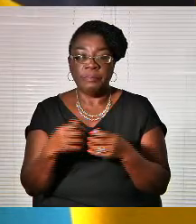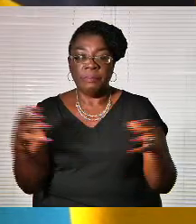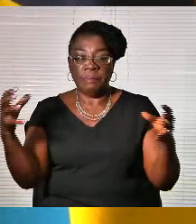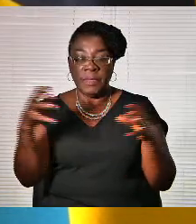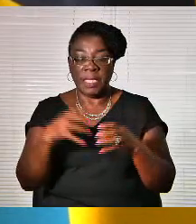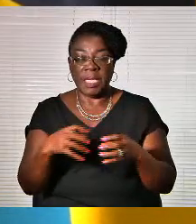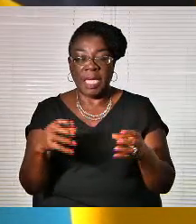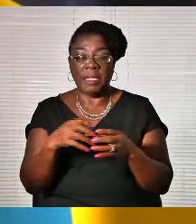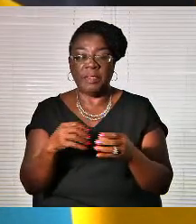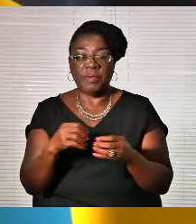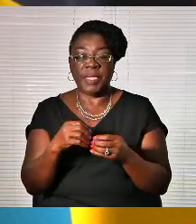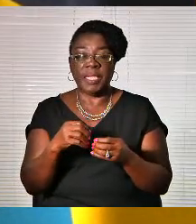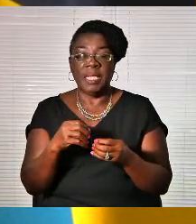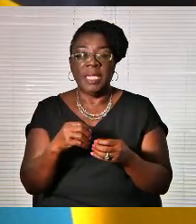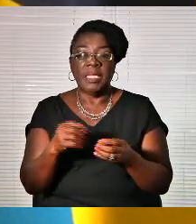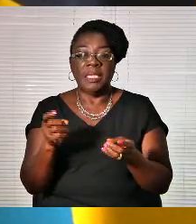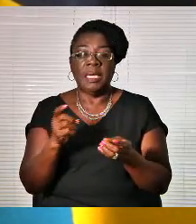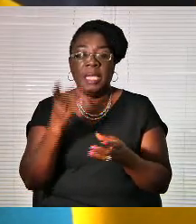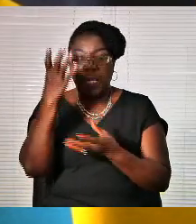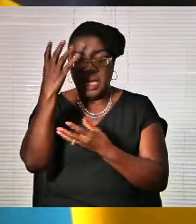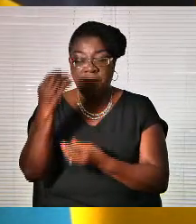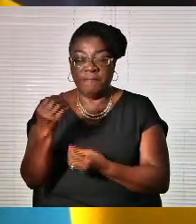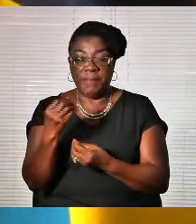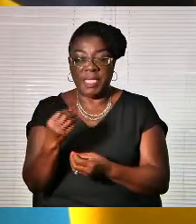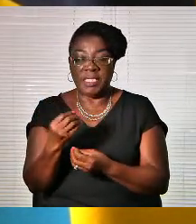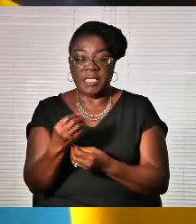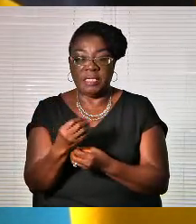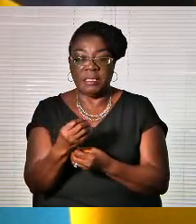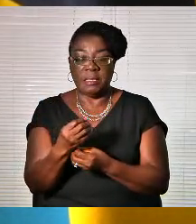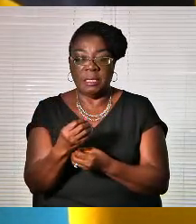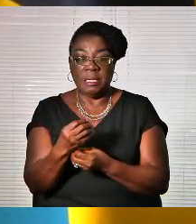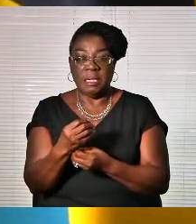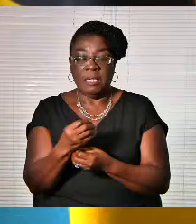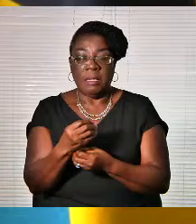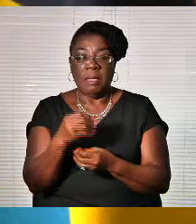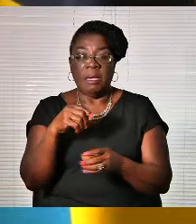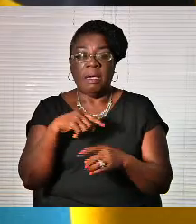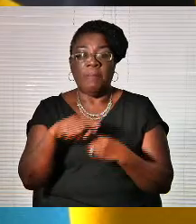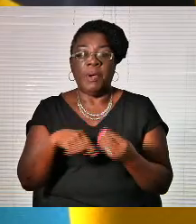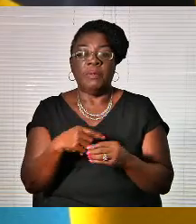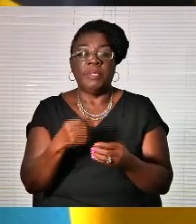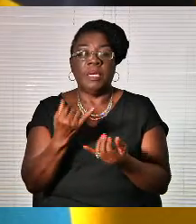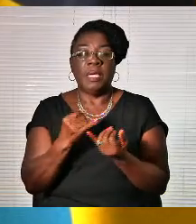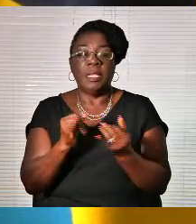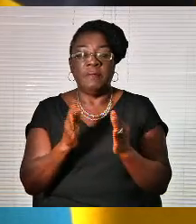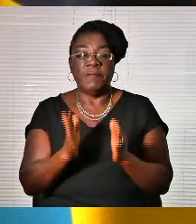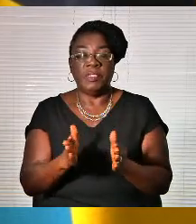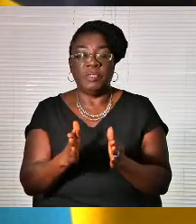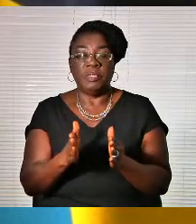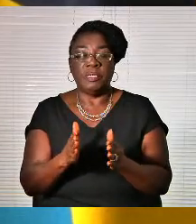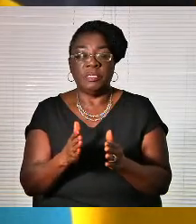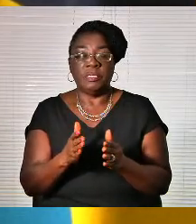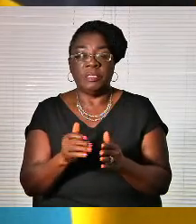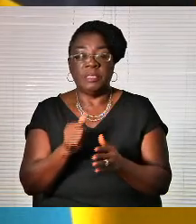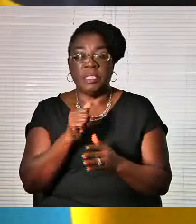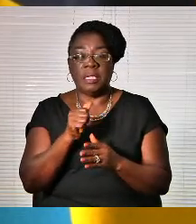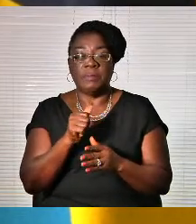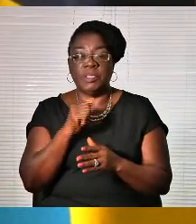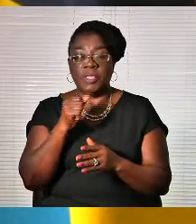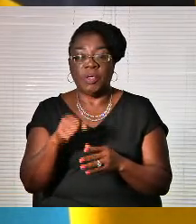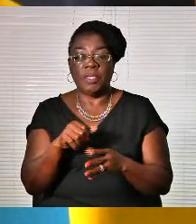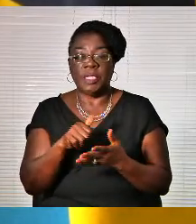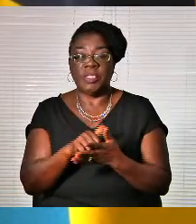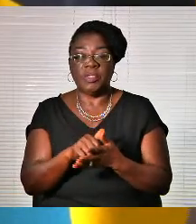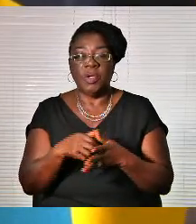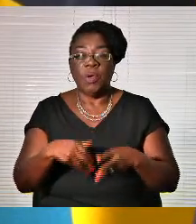gathering the respective data, interviewing the respective individuals, And I'm sure you will appreciate that while